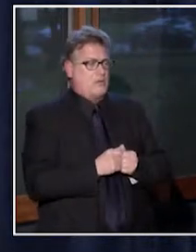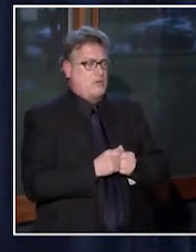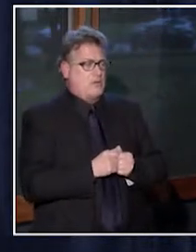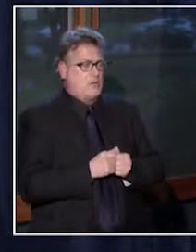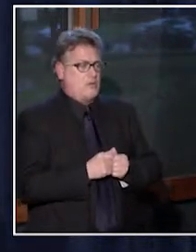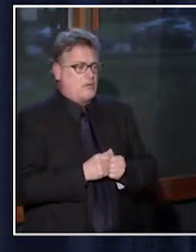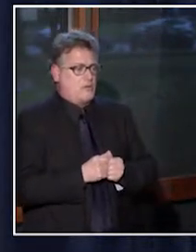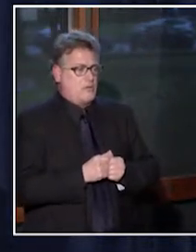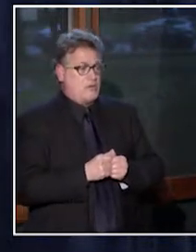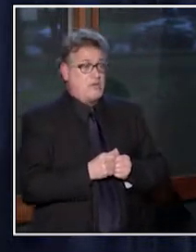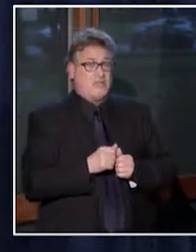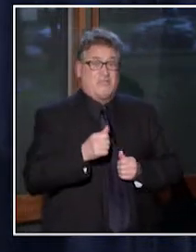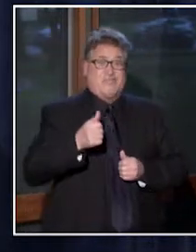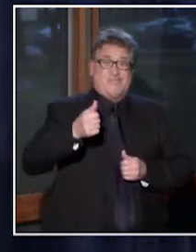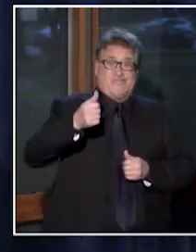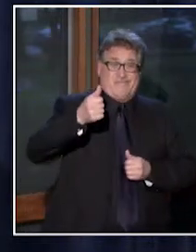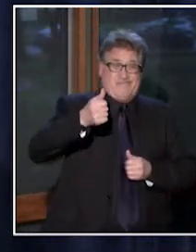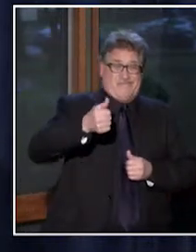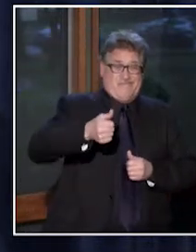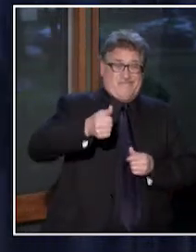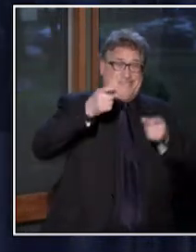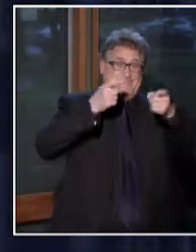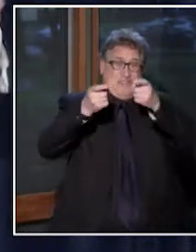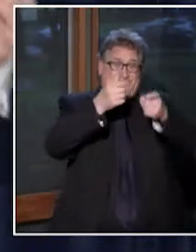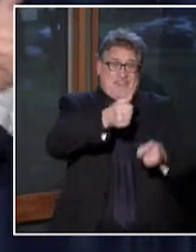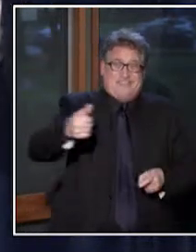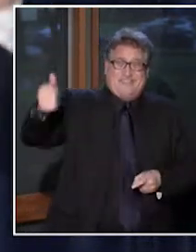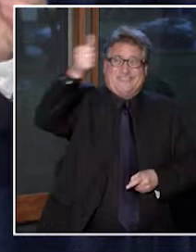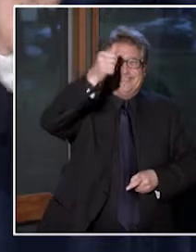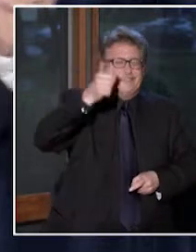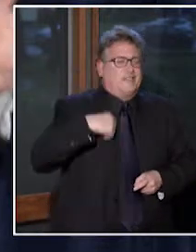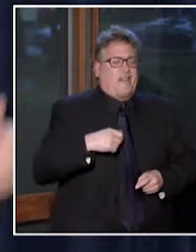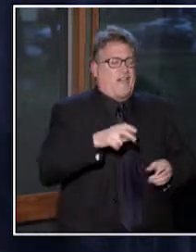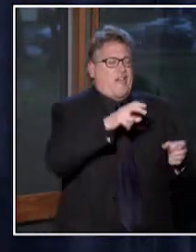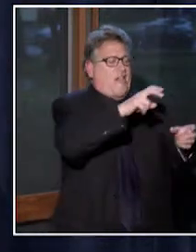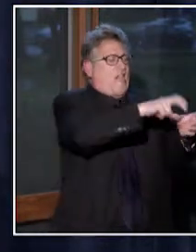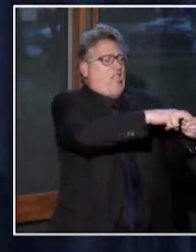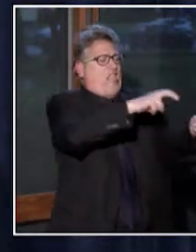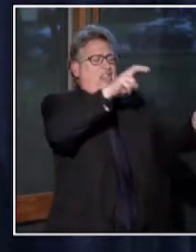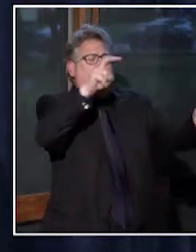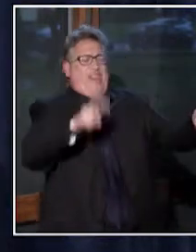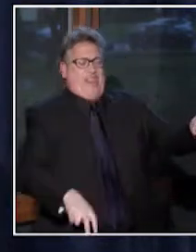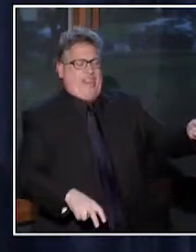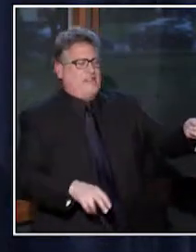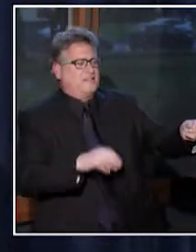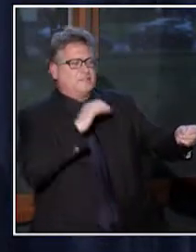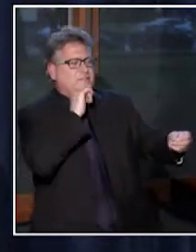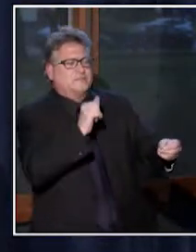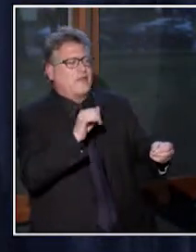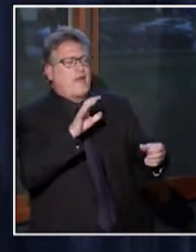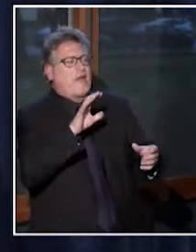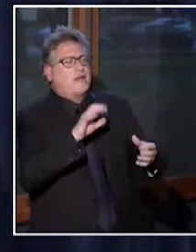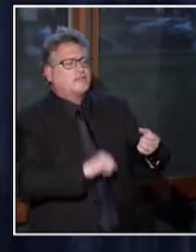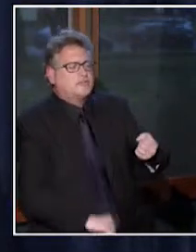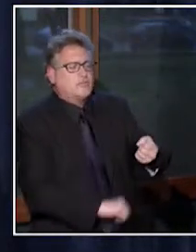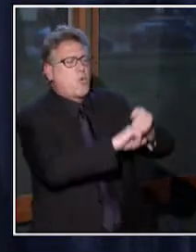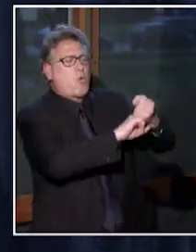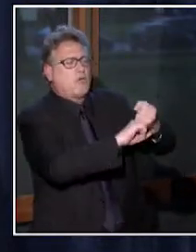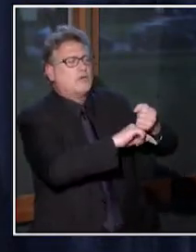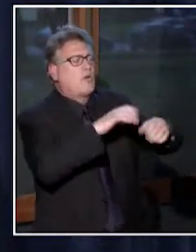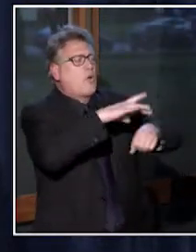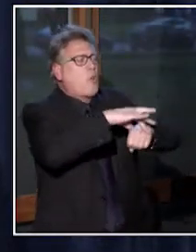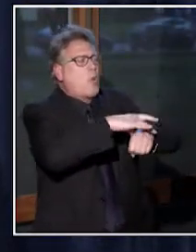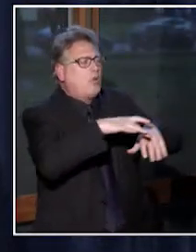administration continues to retreat from commitments that were made long ago in support of global action